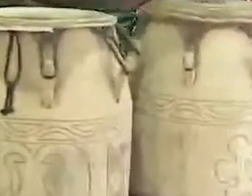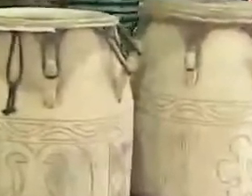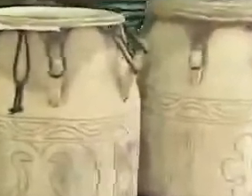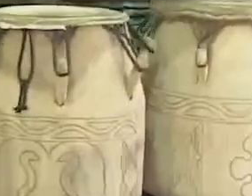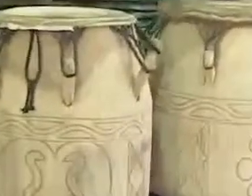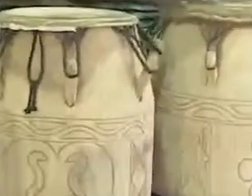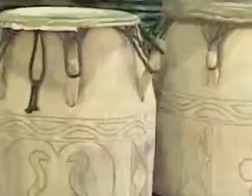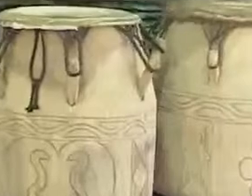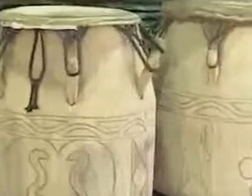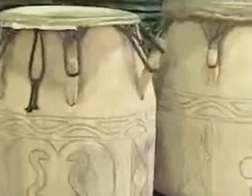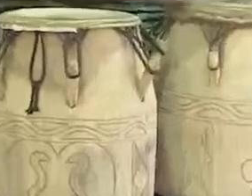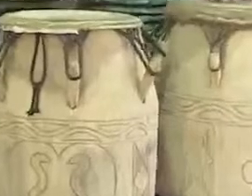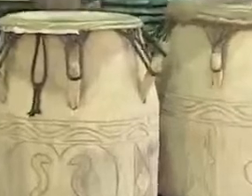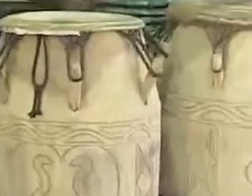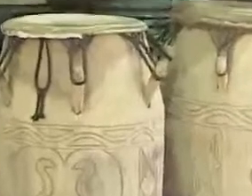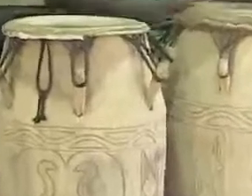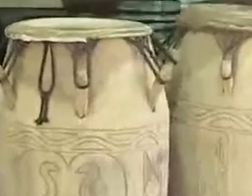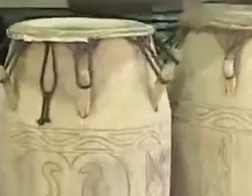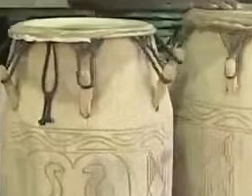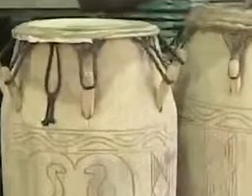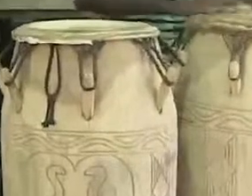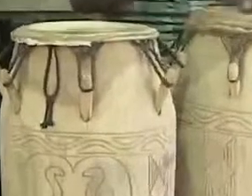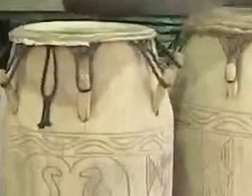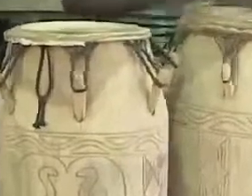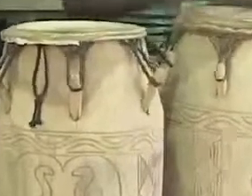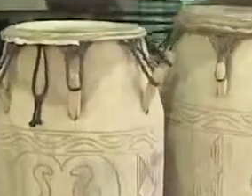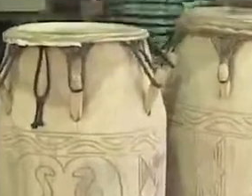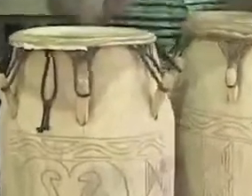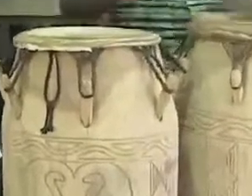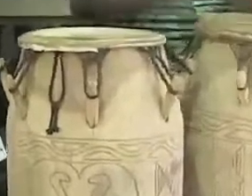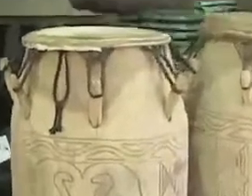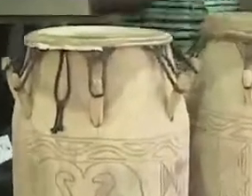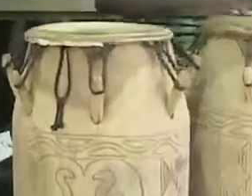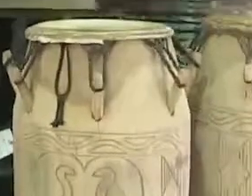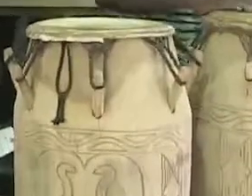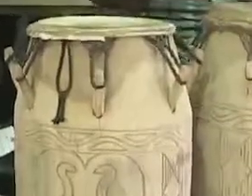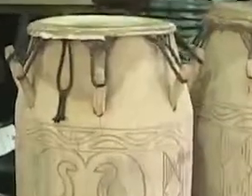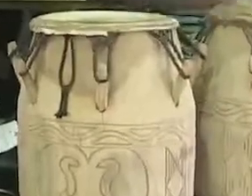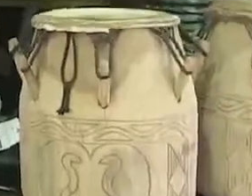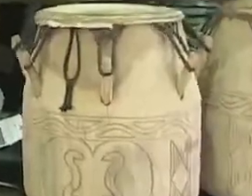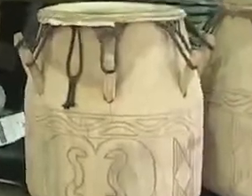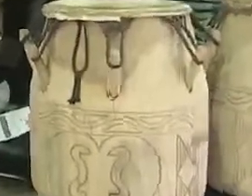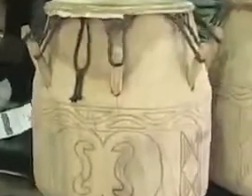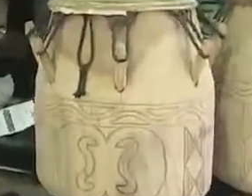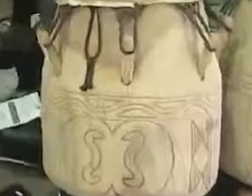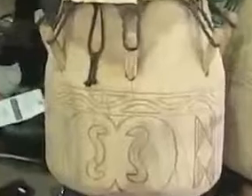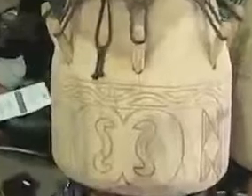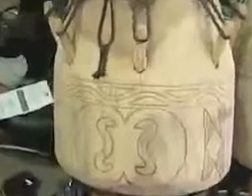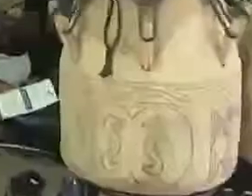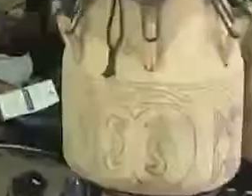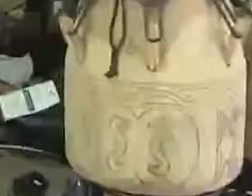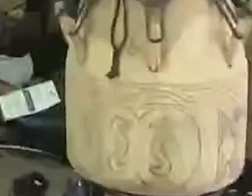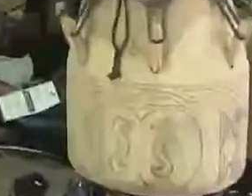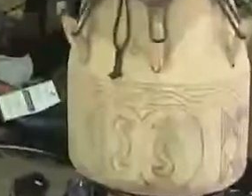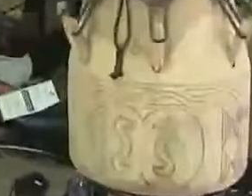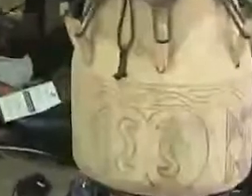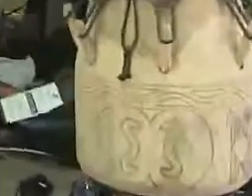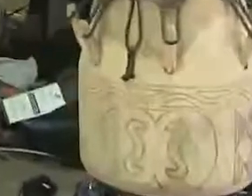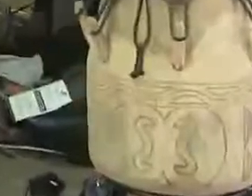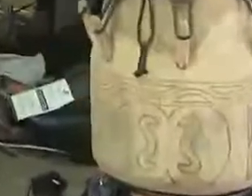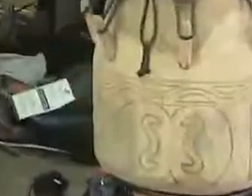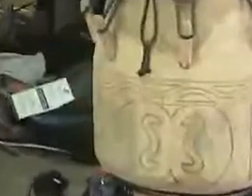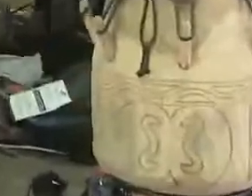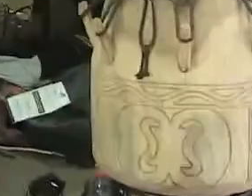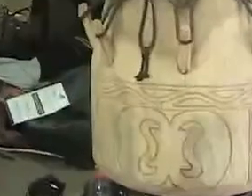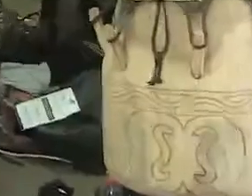We're finishing Chaka Chaka on the Musriqua. Next in a Kumemundia, eating. And I'm a boy.